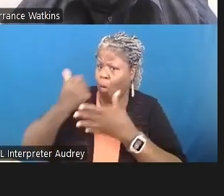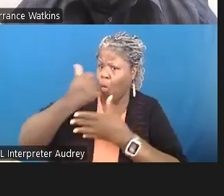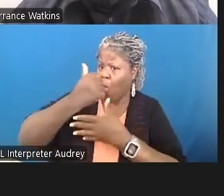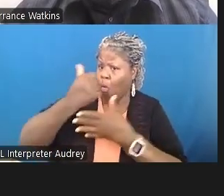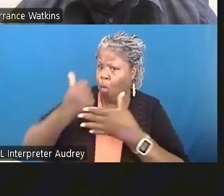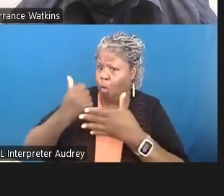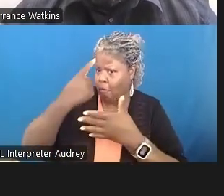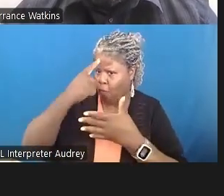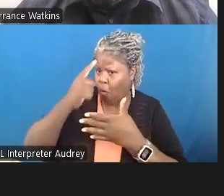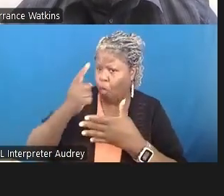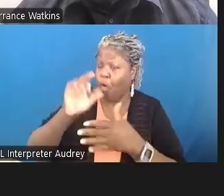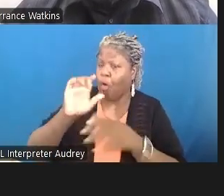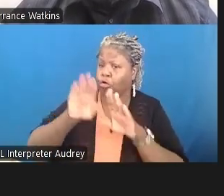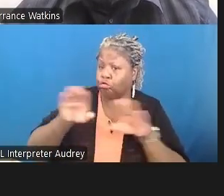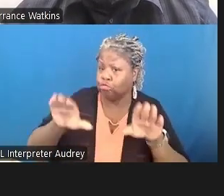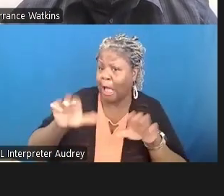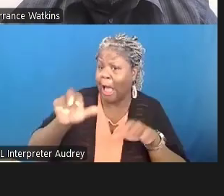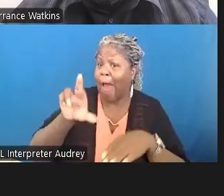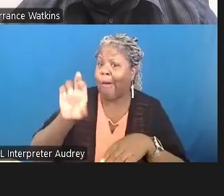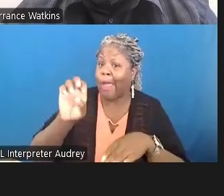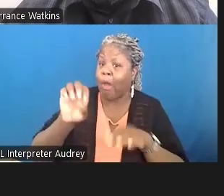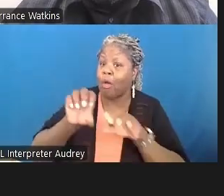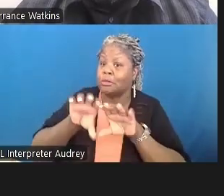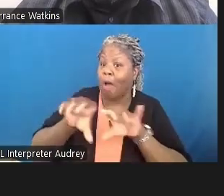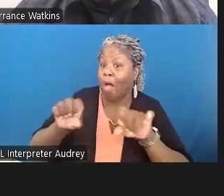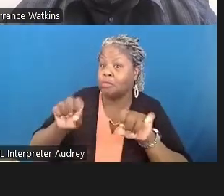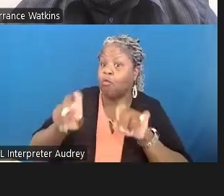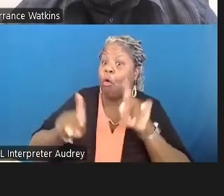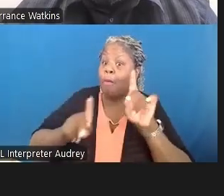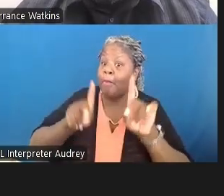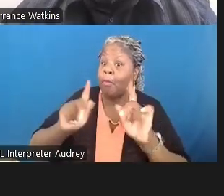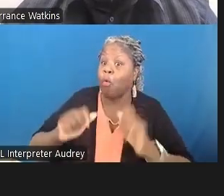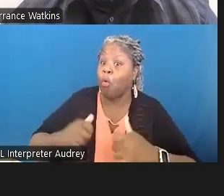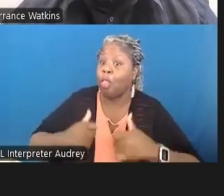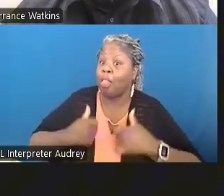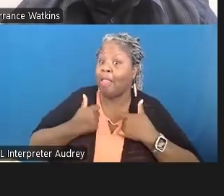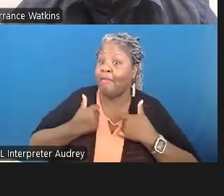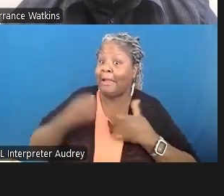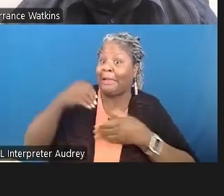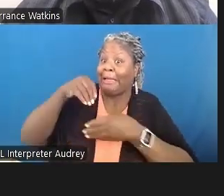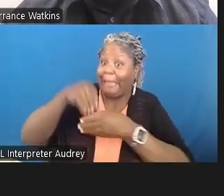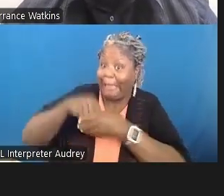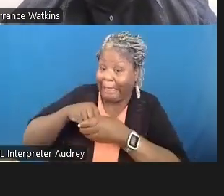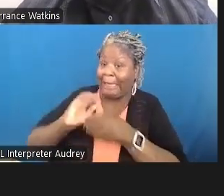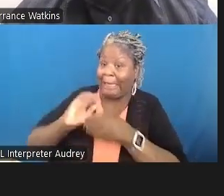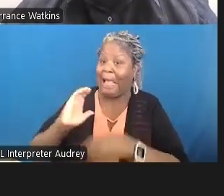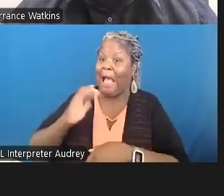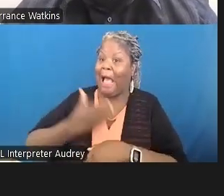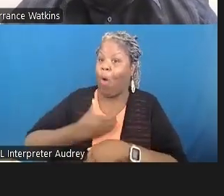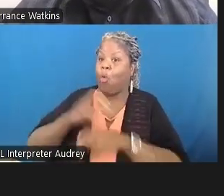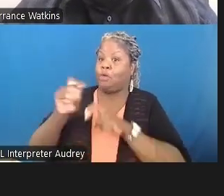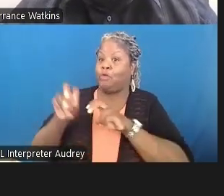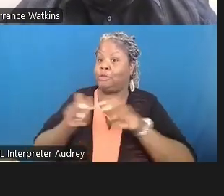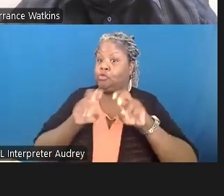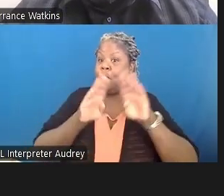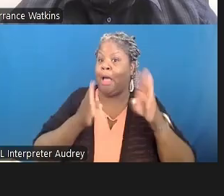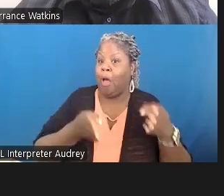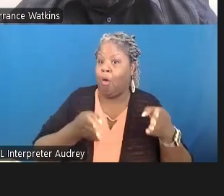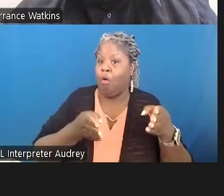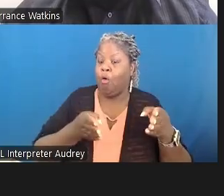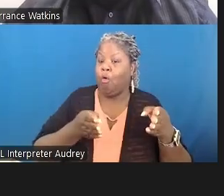childcare scholarships for the people who are living in our transitional housing? That is for POs of